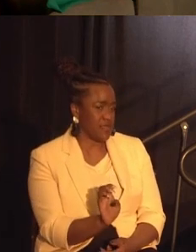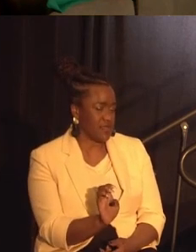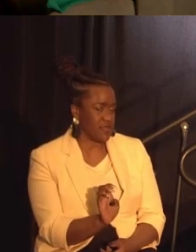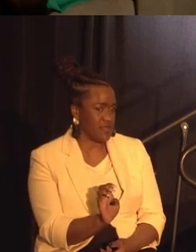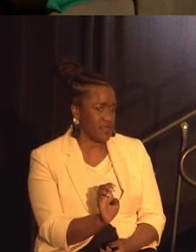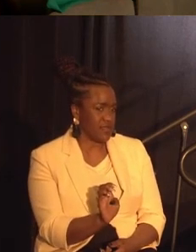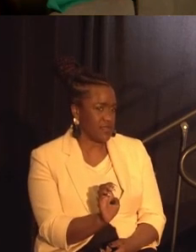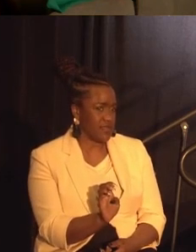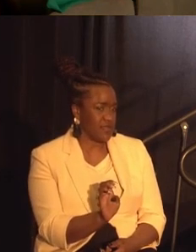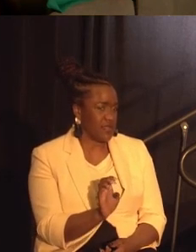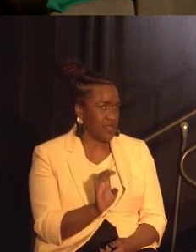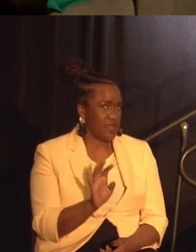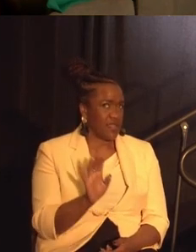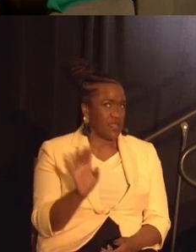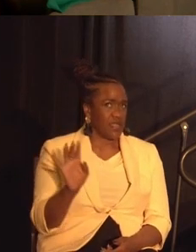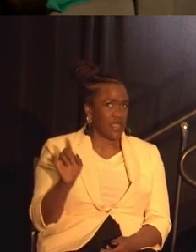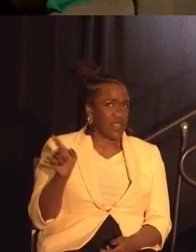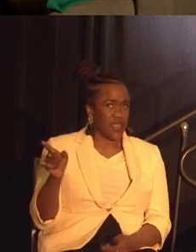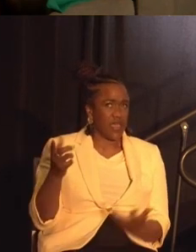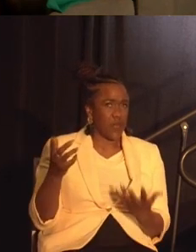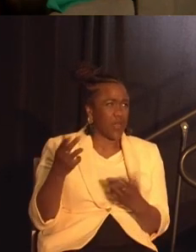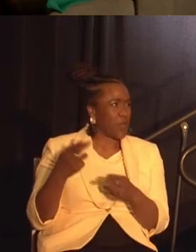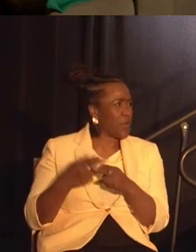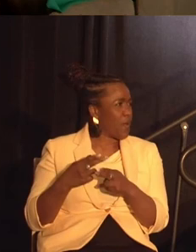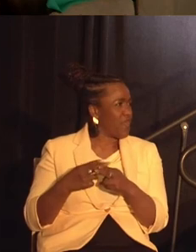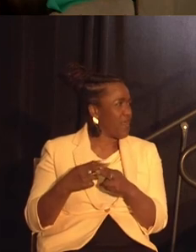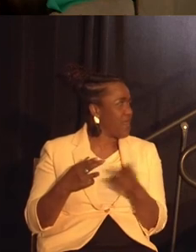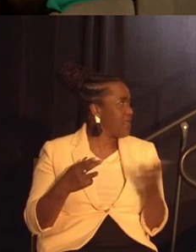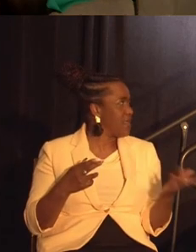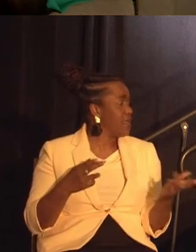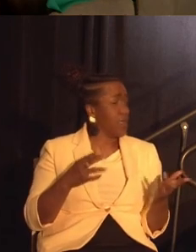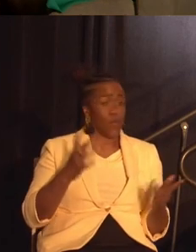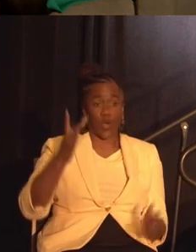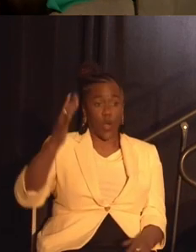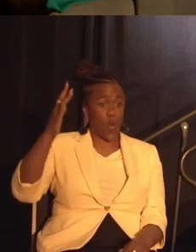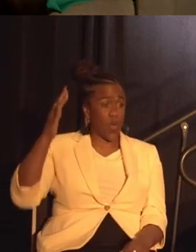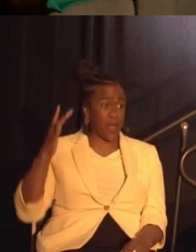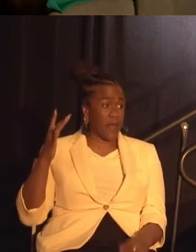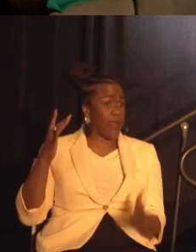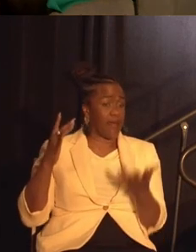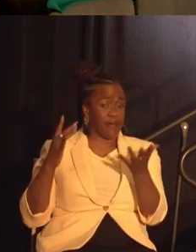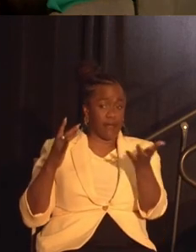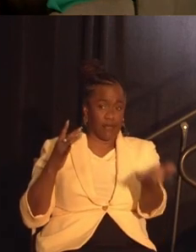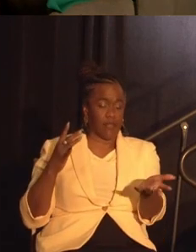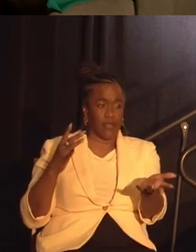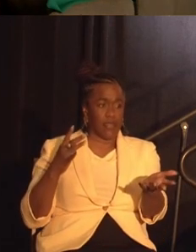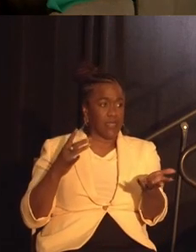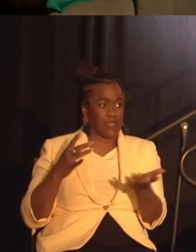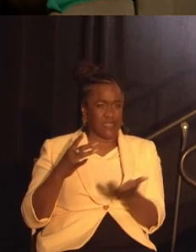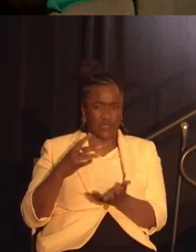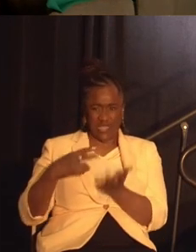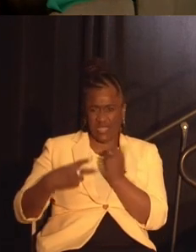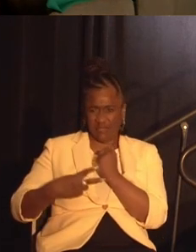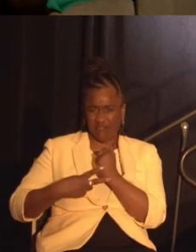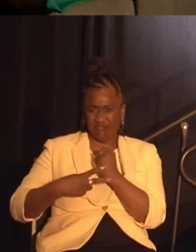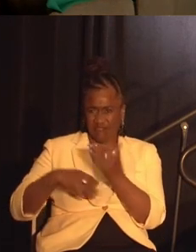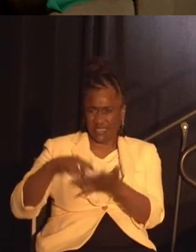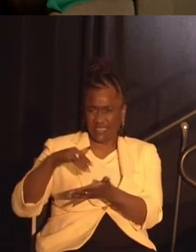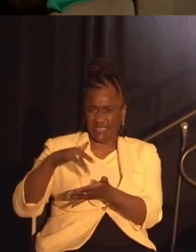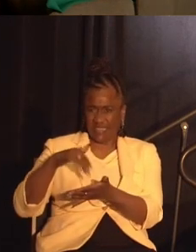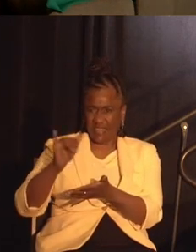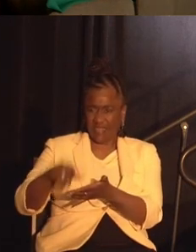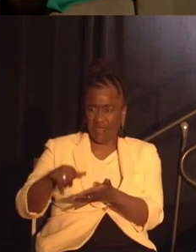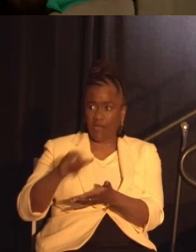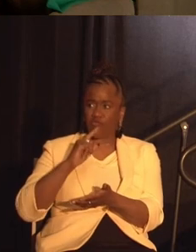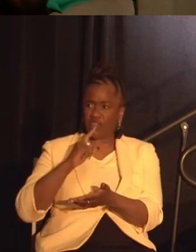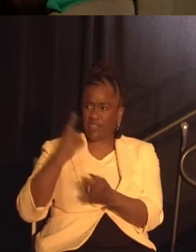They're like, I don't know what to call it. You can, you know, go way back. I also am a professor of Asian American Studies, and so even thinking about the